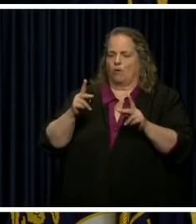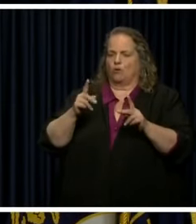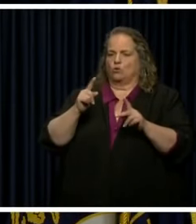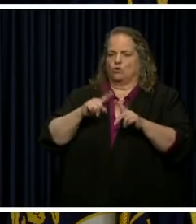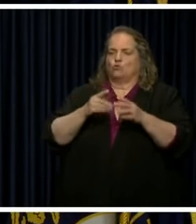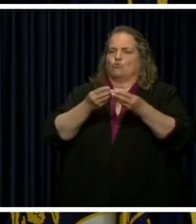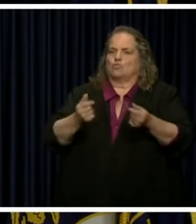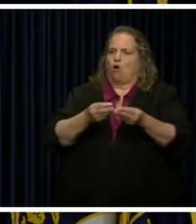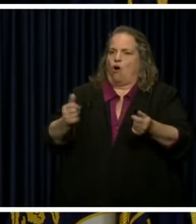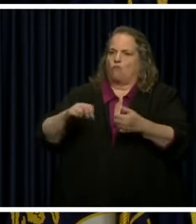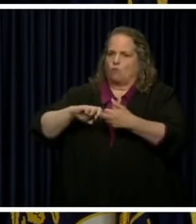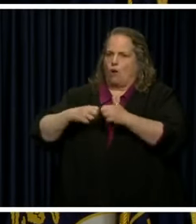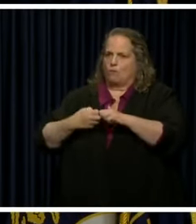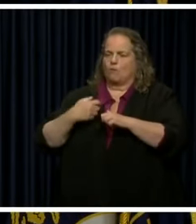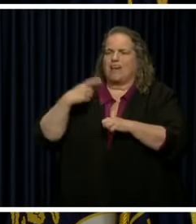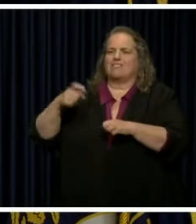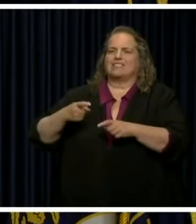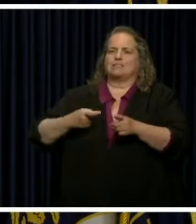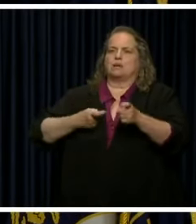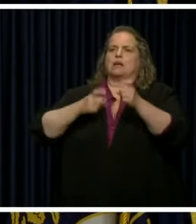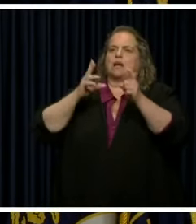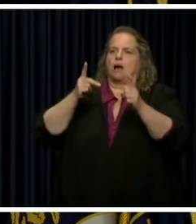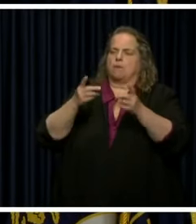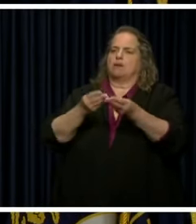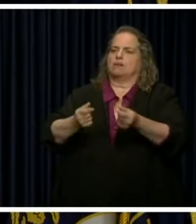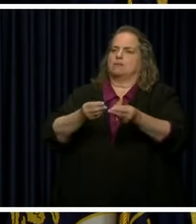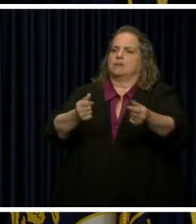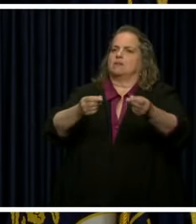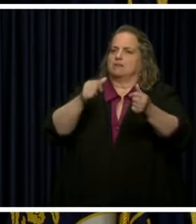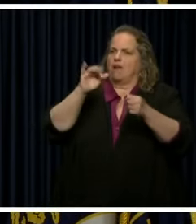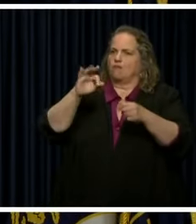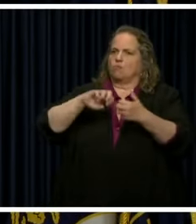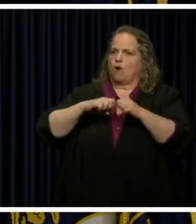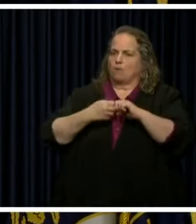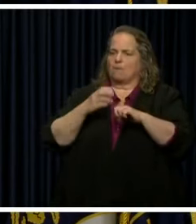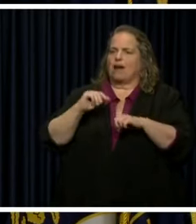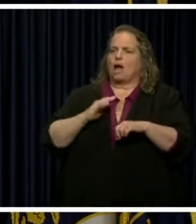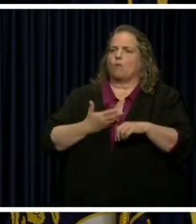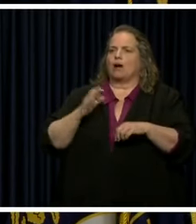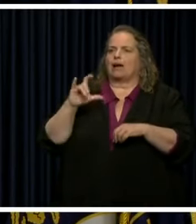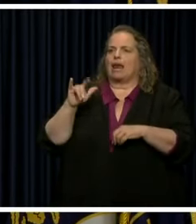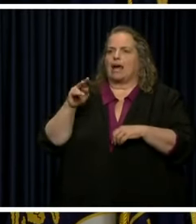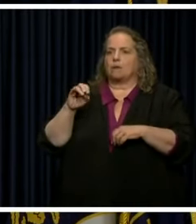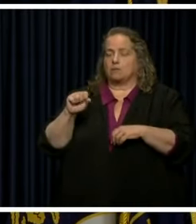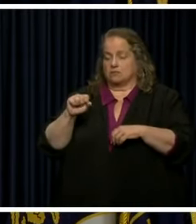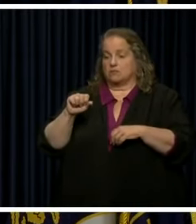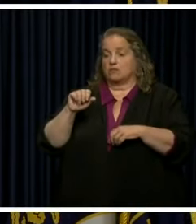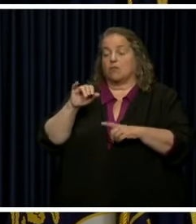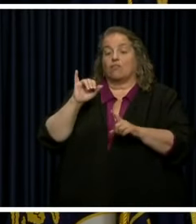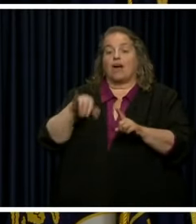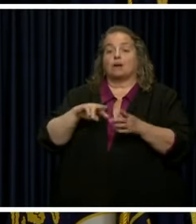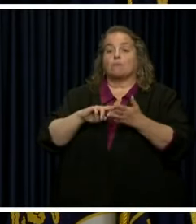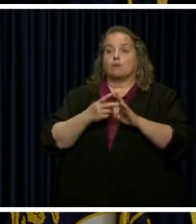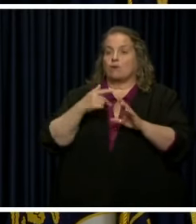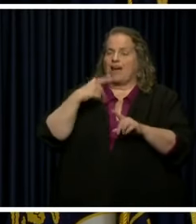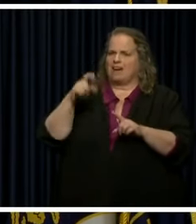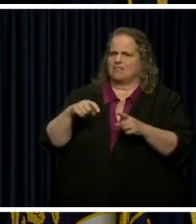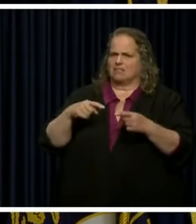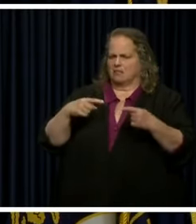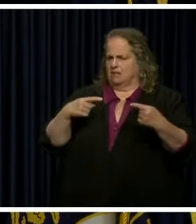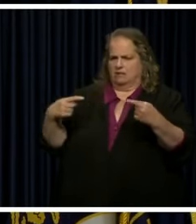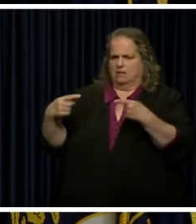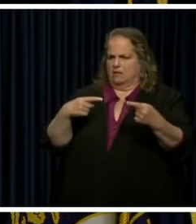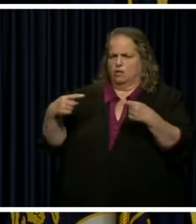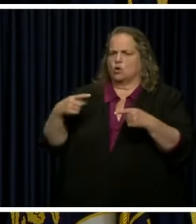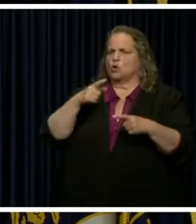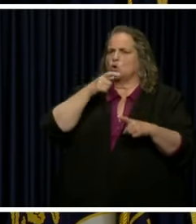as possible, but we got to speed up the adjudications because we have more claims to adjudicate, even if it's the same percentage as before, but